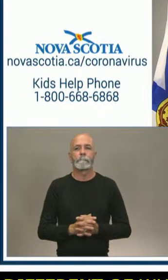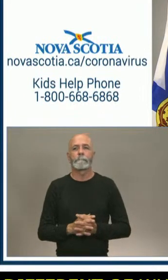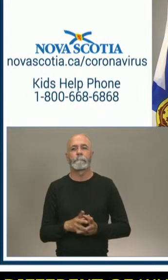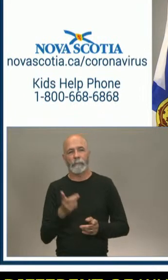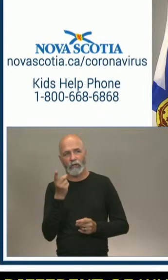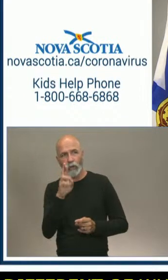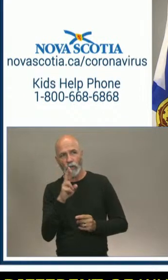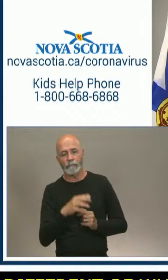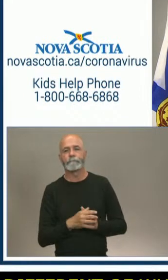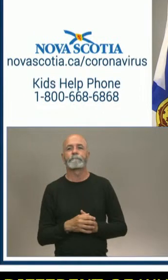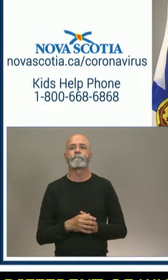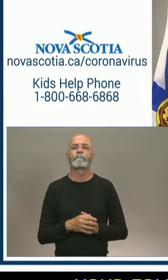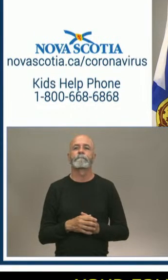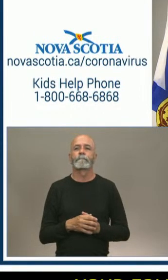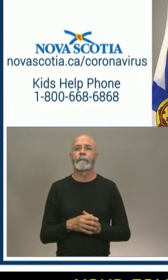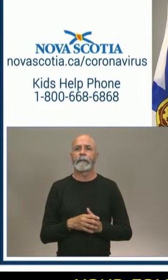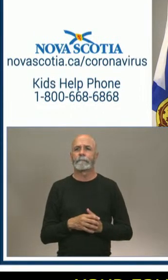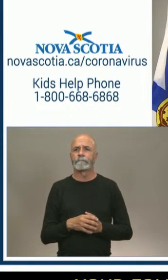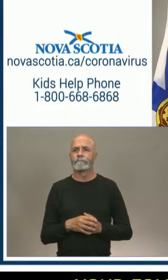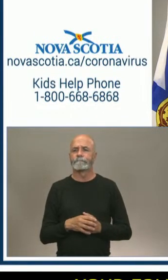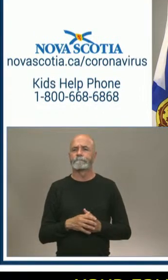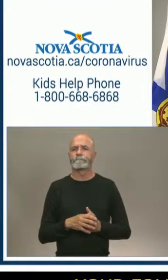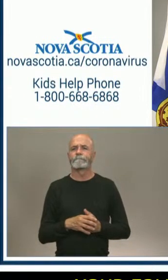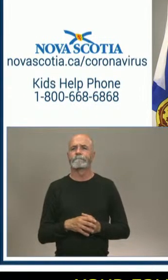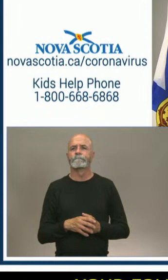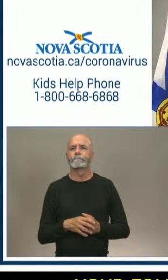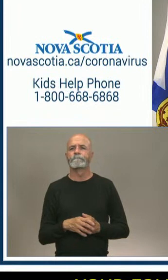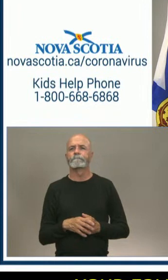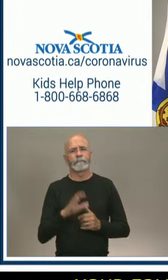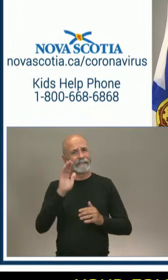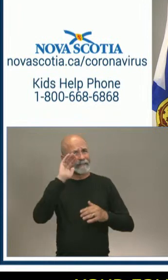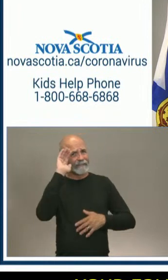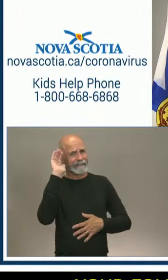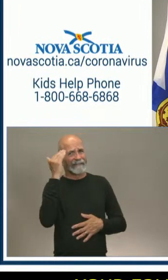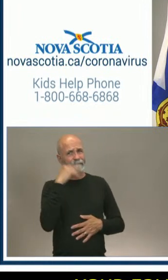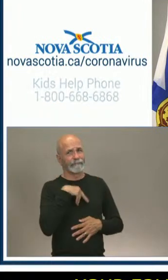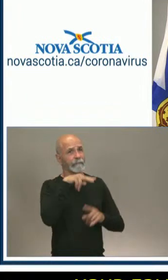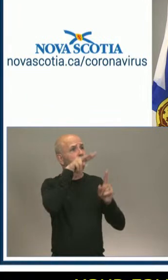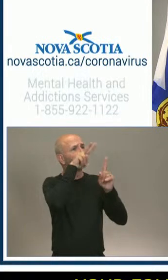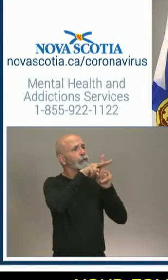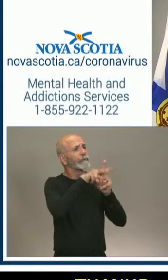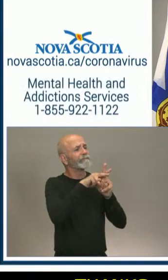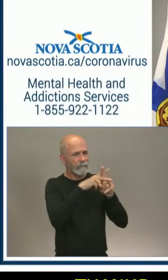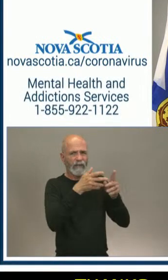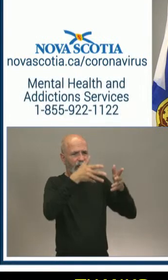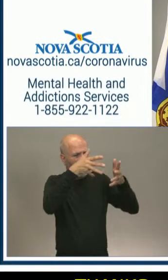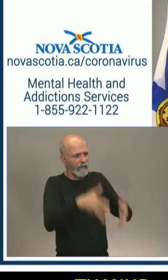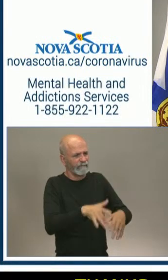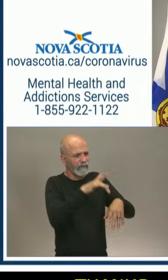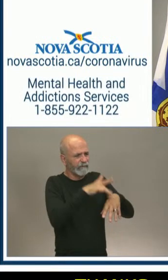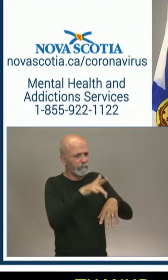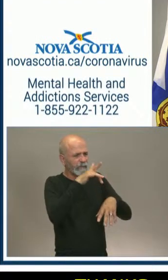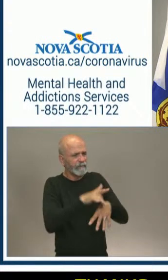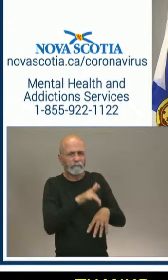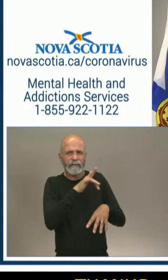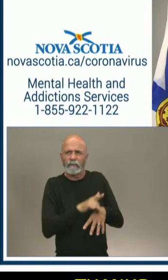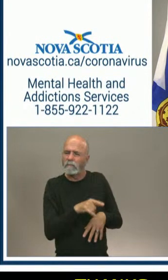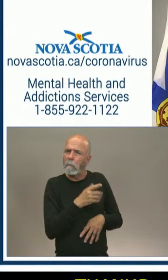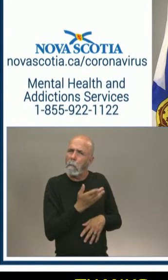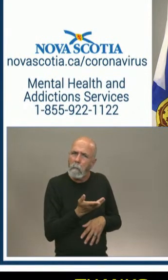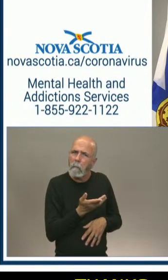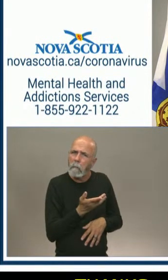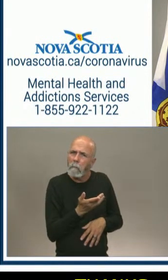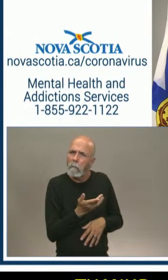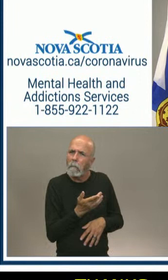bookings still available, at least in the Halifax area. I'm wondering particularly about the 12